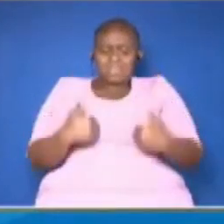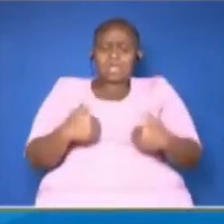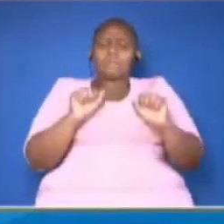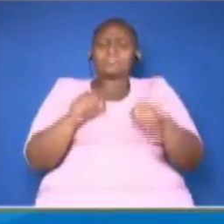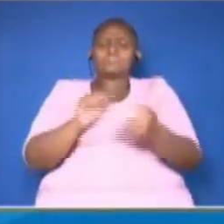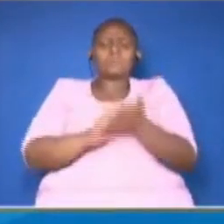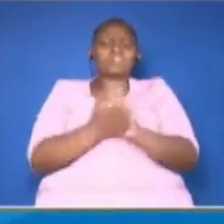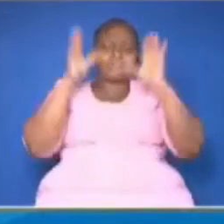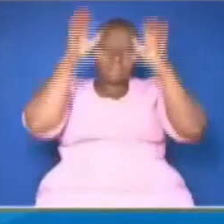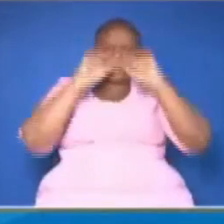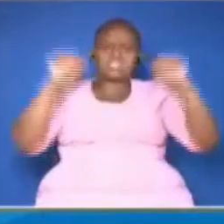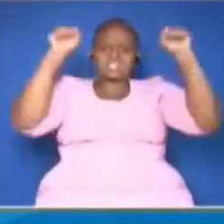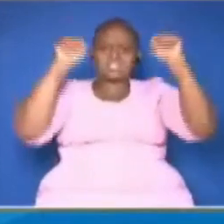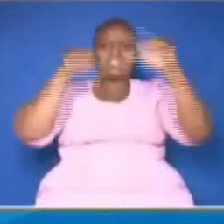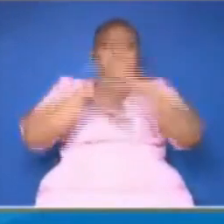be president of Kenya.